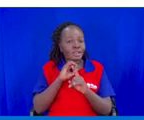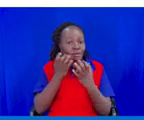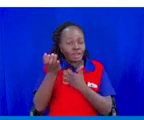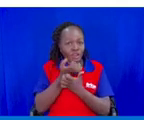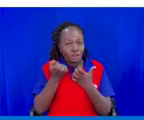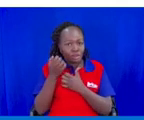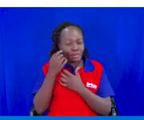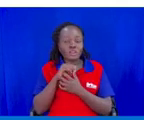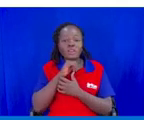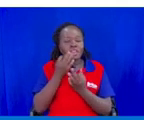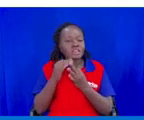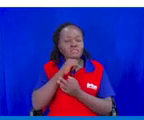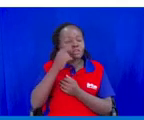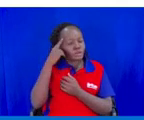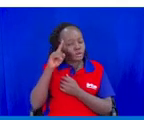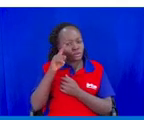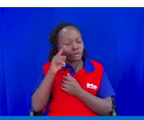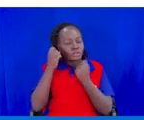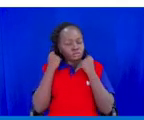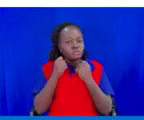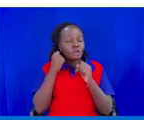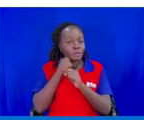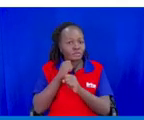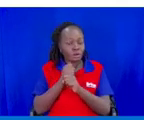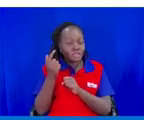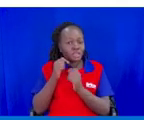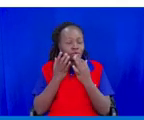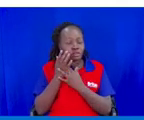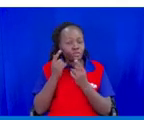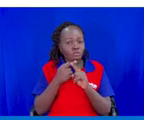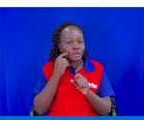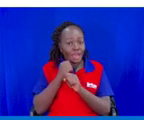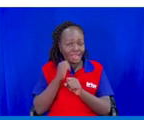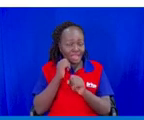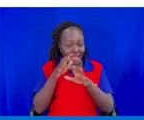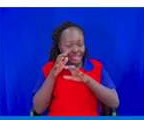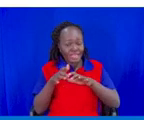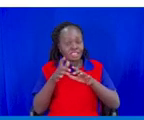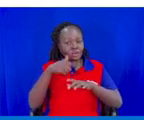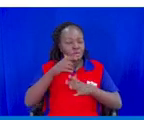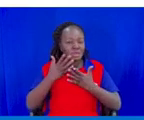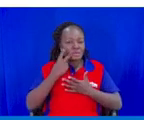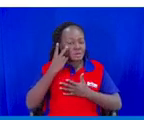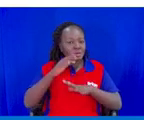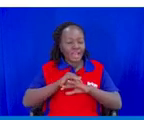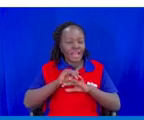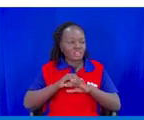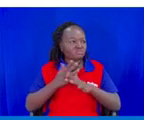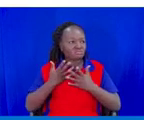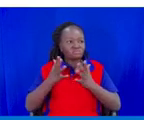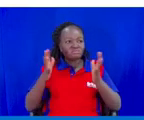Why not because of the strong performance that we are seeing coming through from agriculture, we'll have looked at a